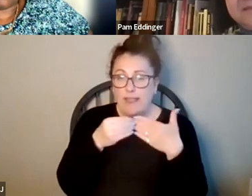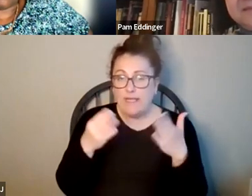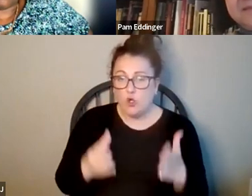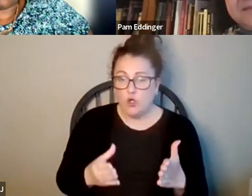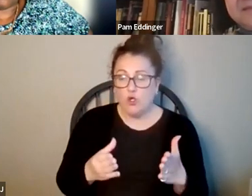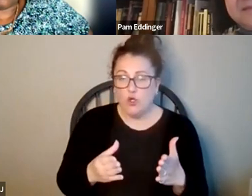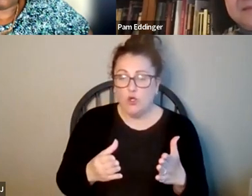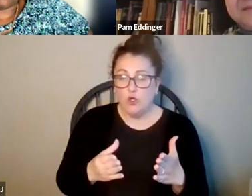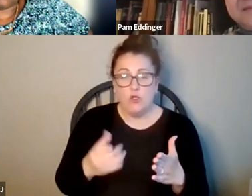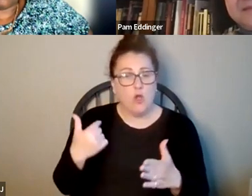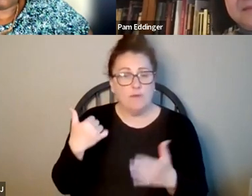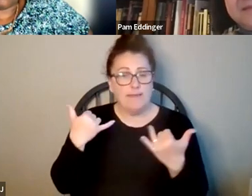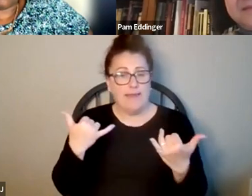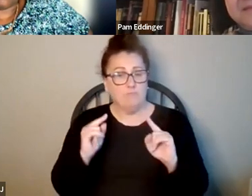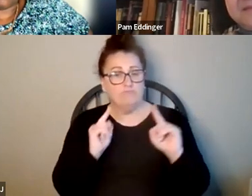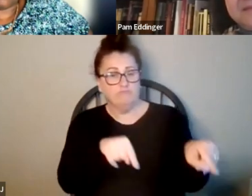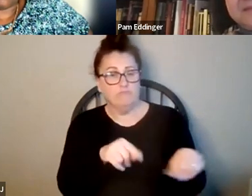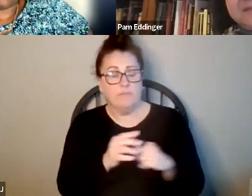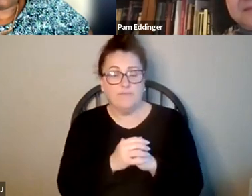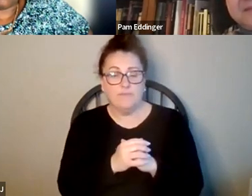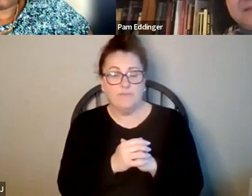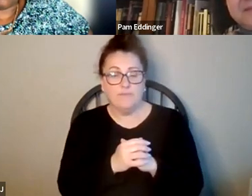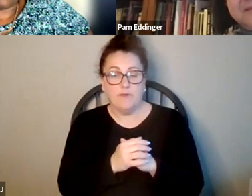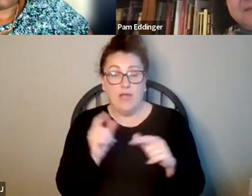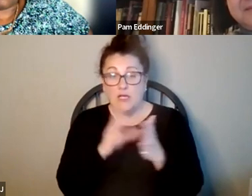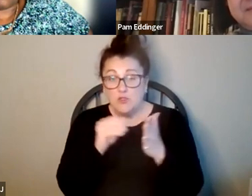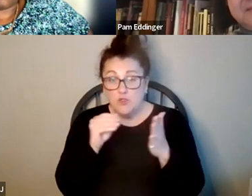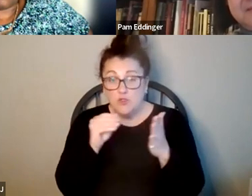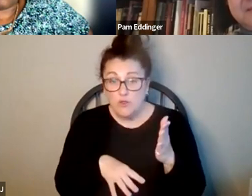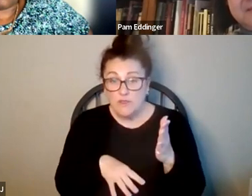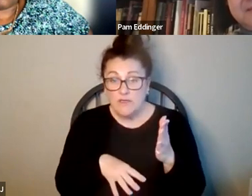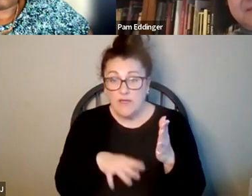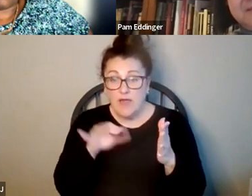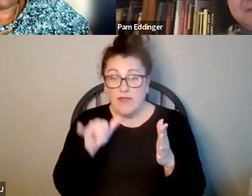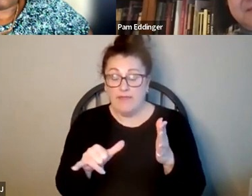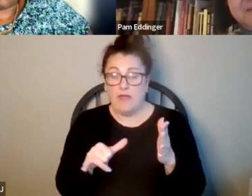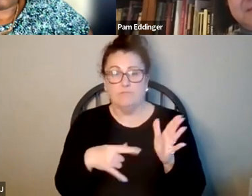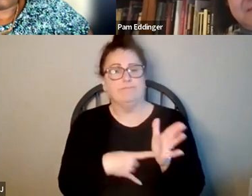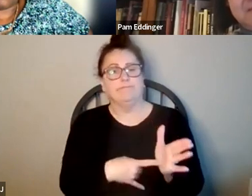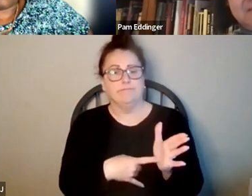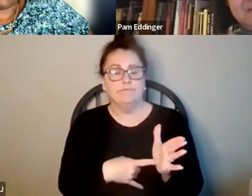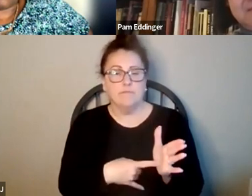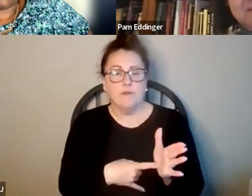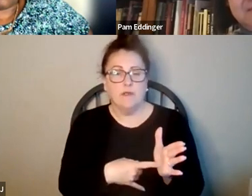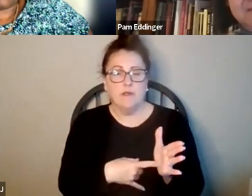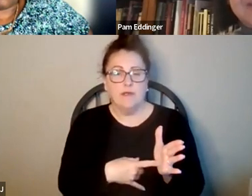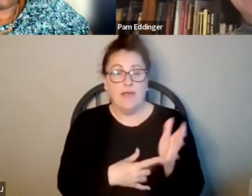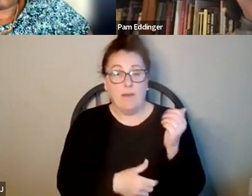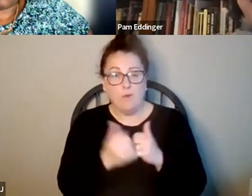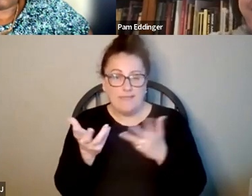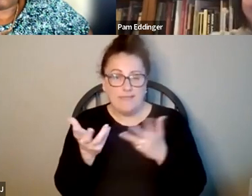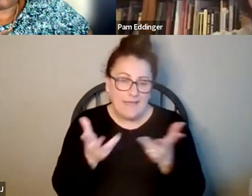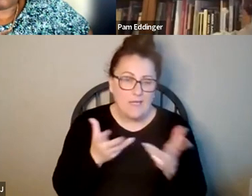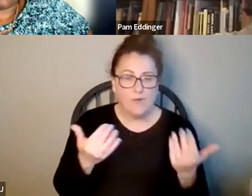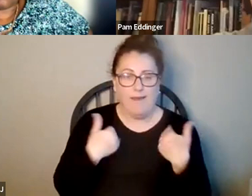number of us have attended today. The student one I thought was very indicative. It was actually one of the most engaged ones we